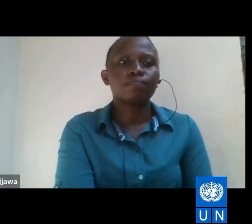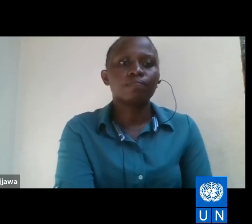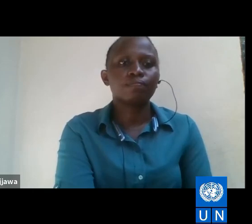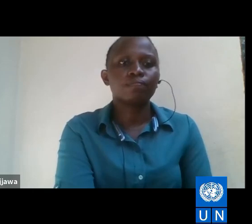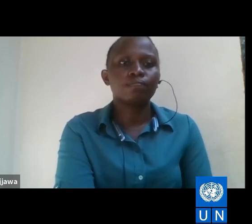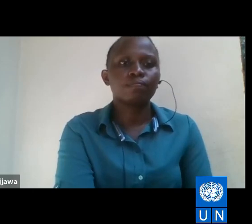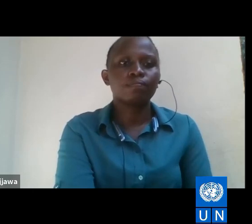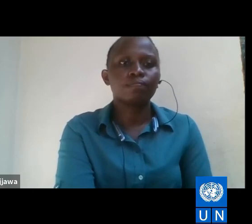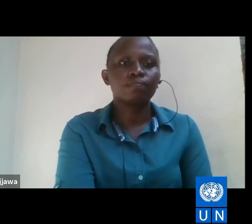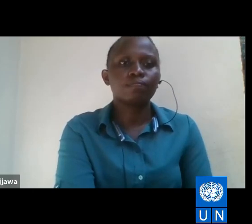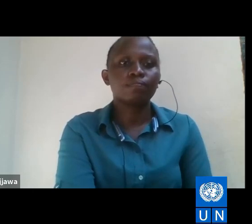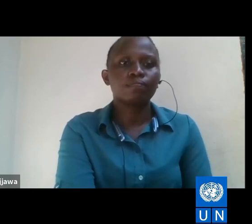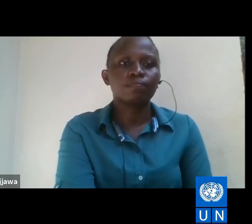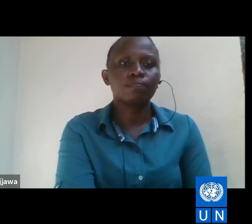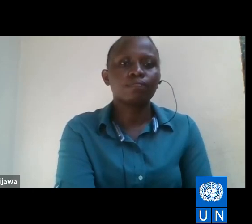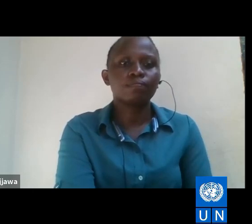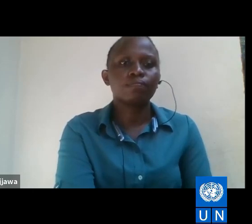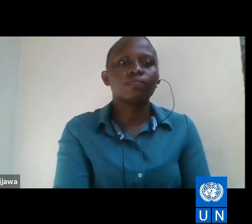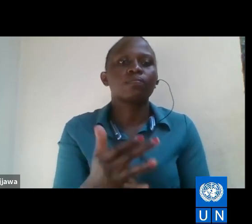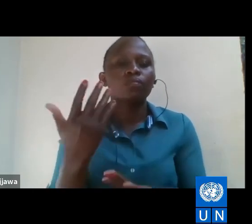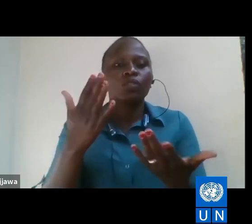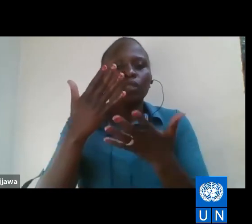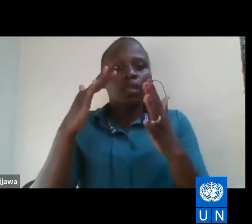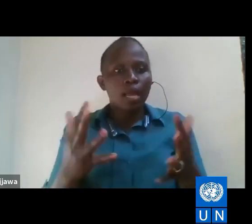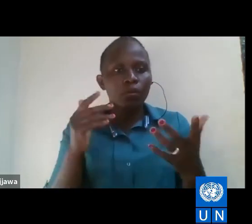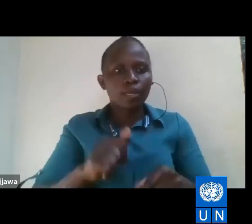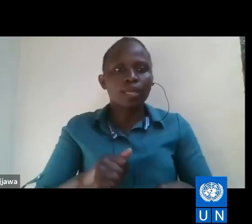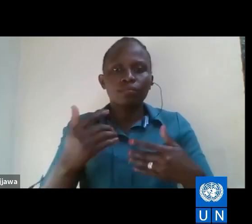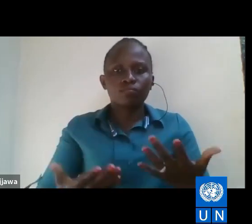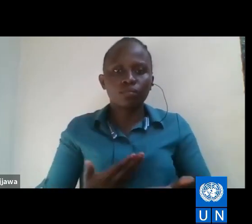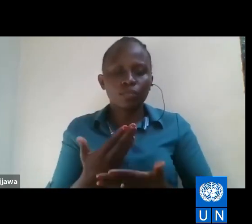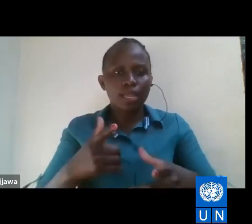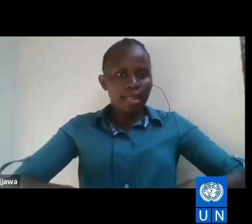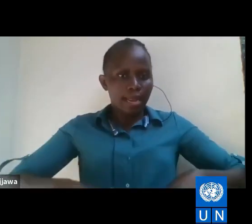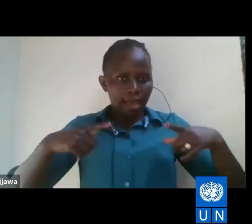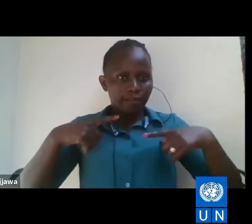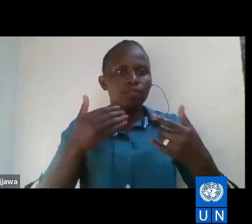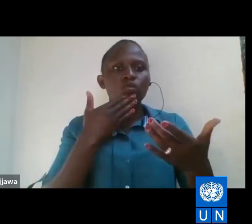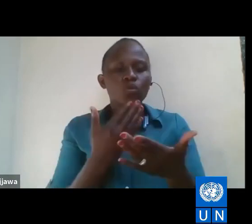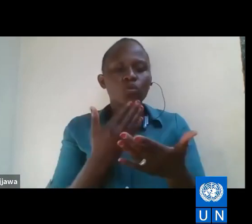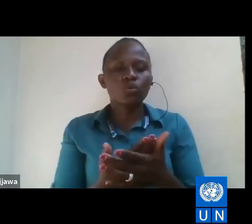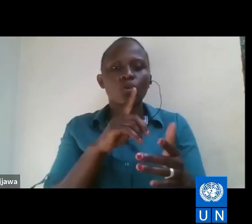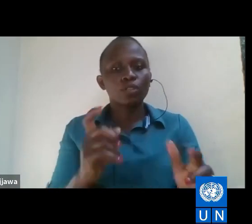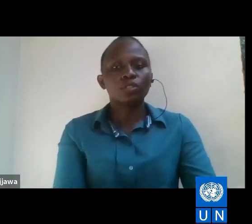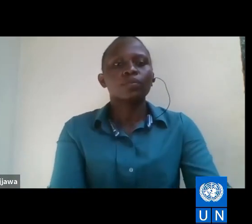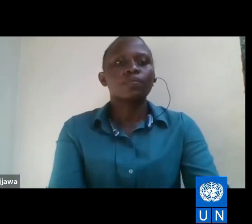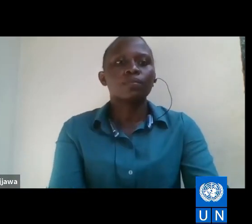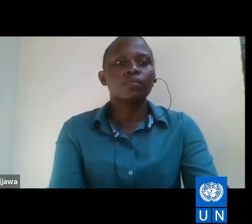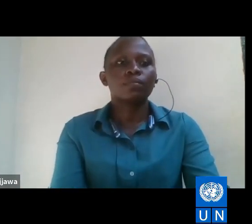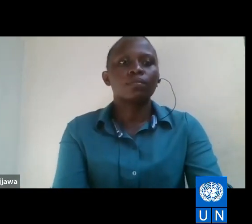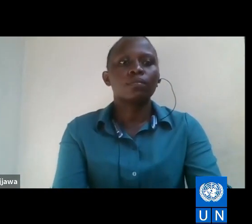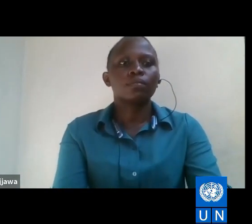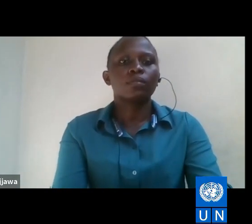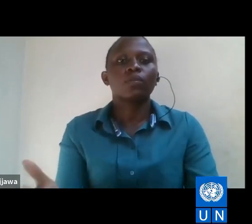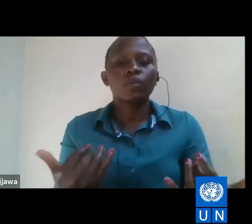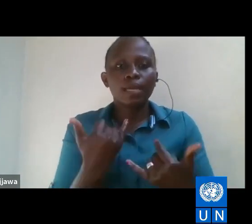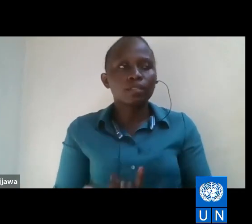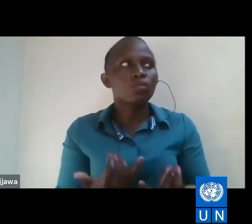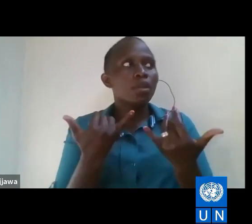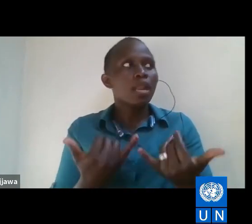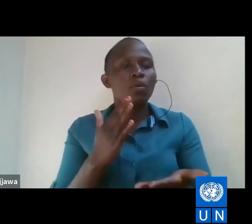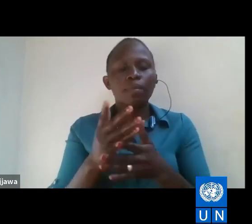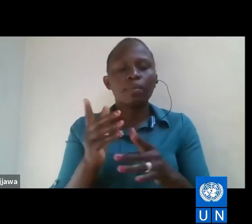so that we're able to well utilize this. That's a very good question. We probably won't do that now, but if I'm not mistaken, there's